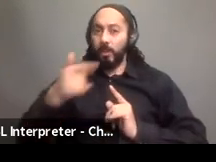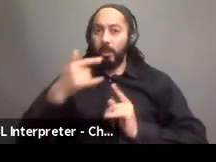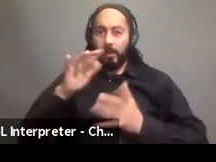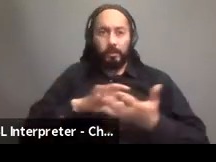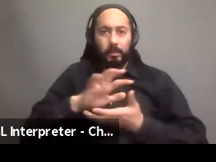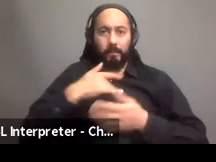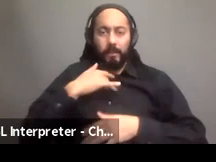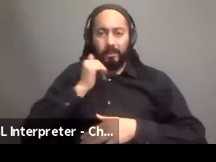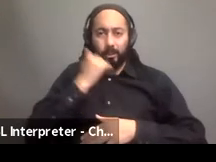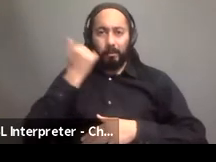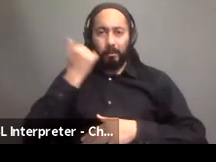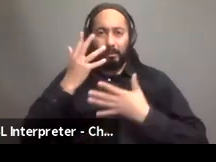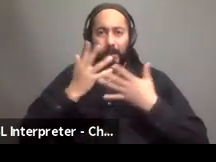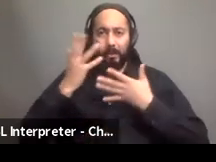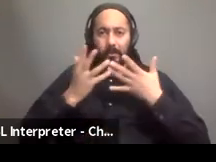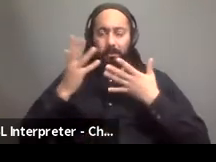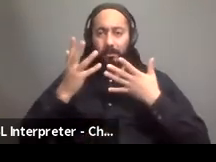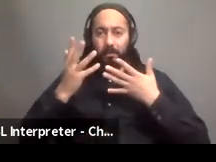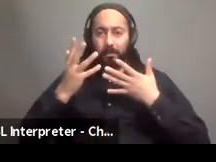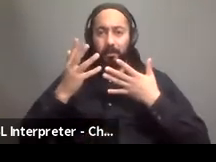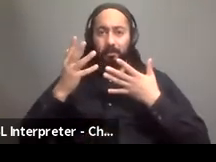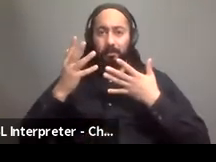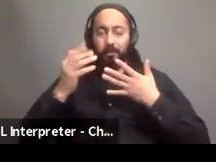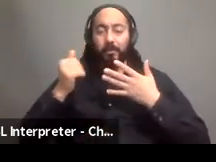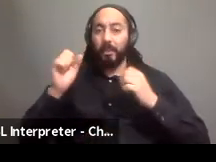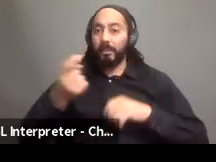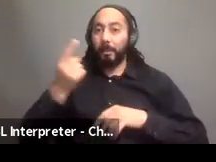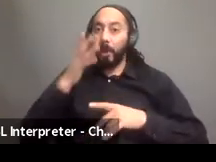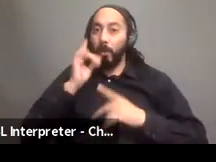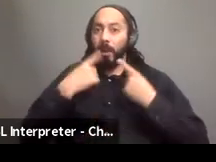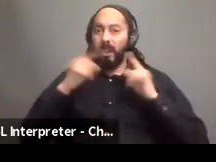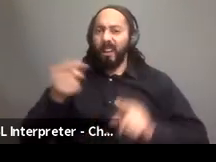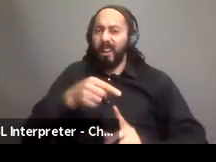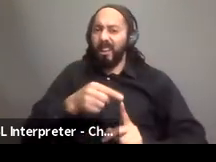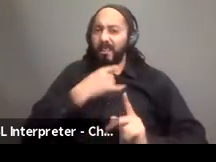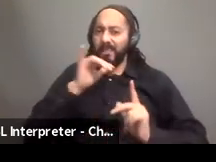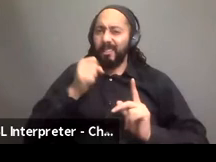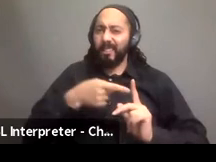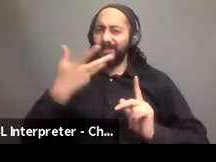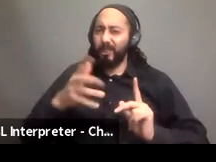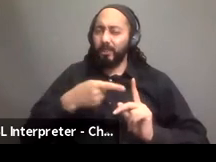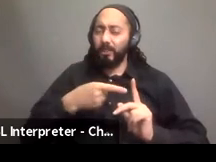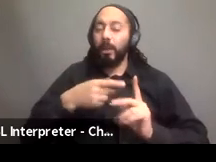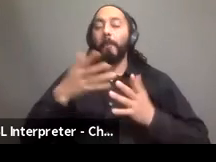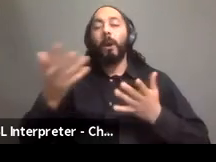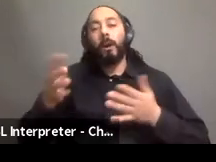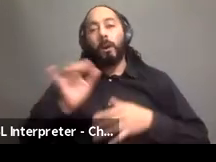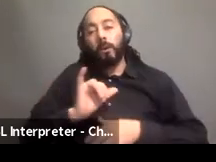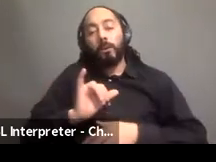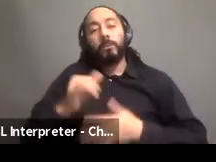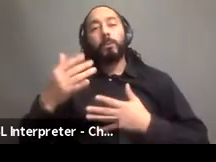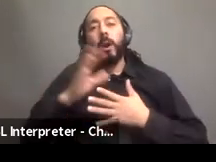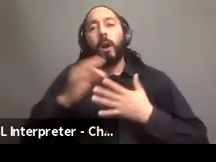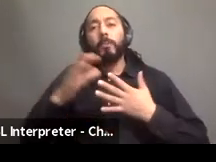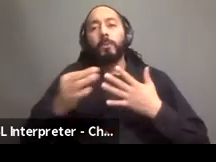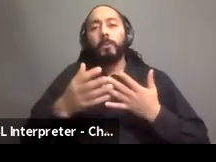shame and embarrassed that something might get, exposed. Not knowing what the options are. So like a